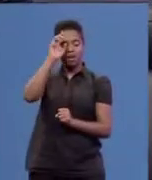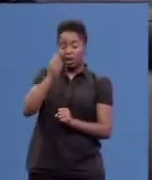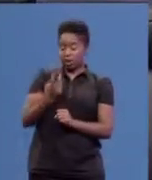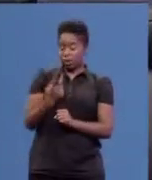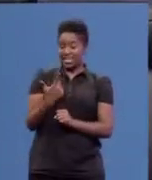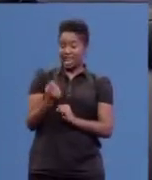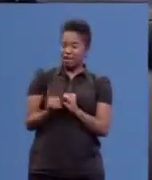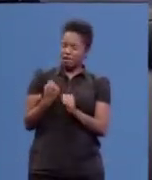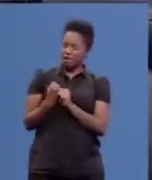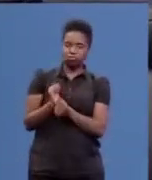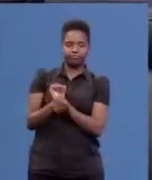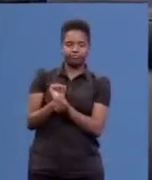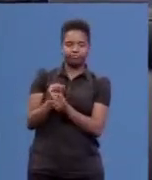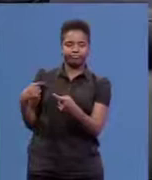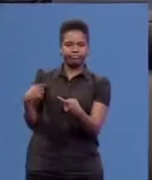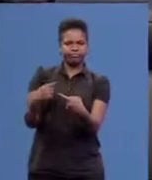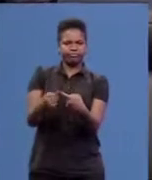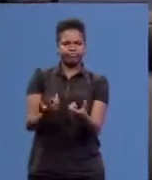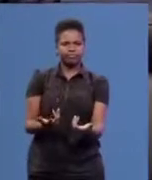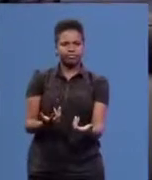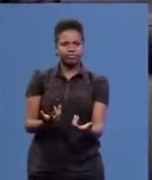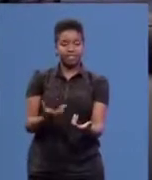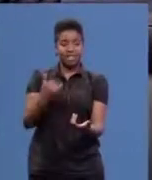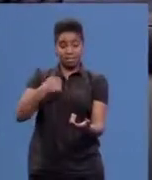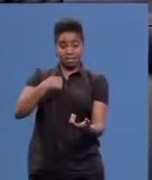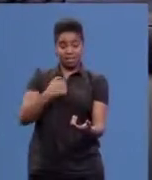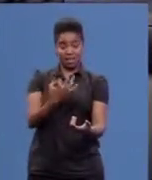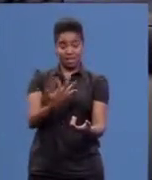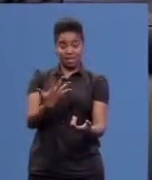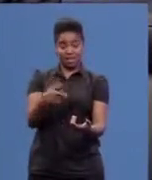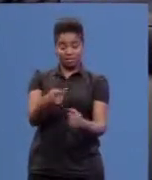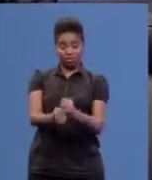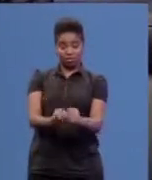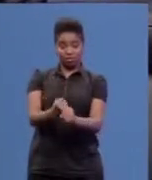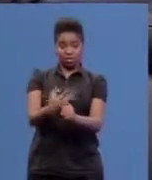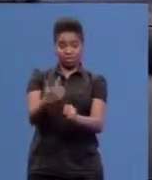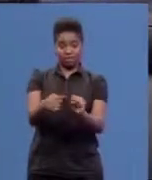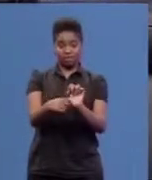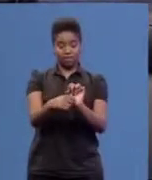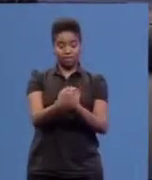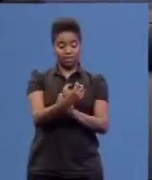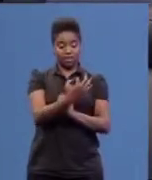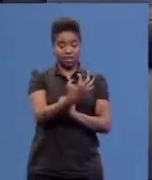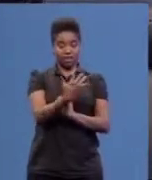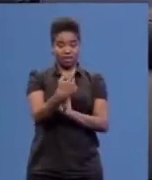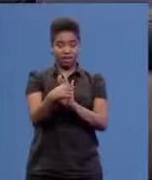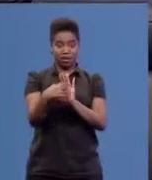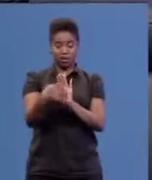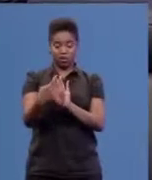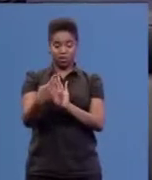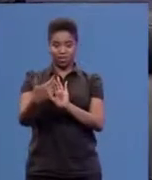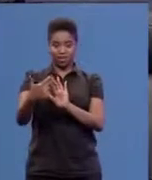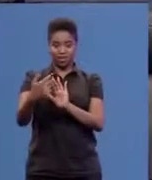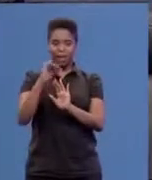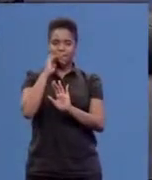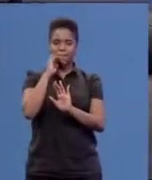contextualized what that means. For me, it means if I'm 35 this year, it means if in minus 27, I would be 8. At 8, I was doing standard 2, well,